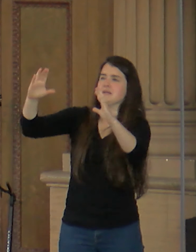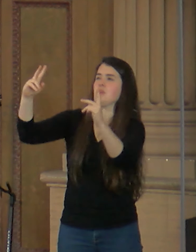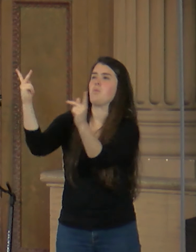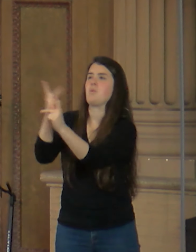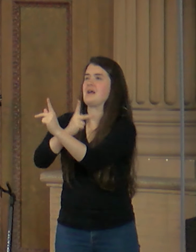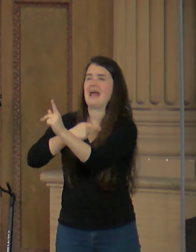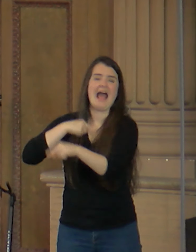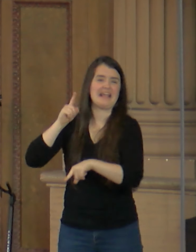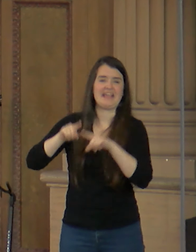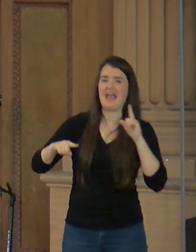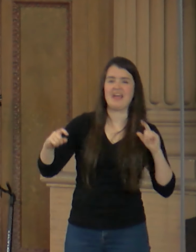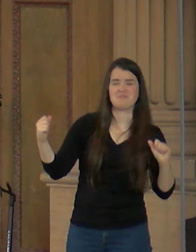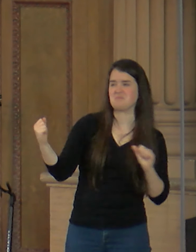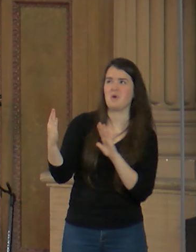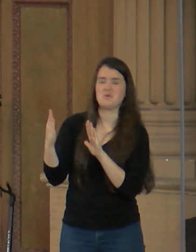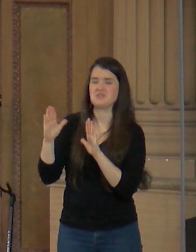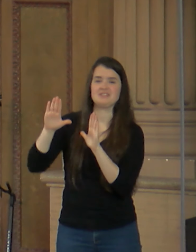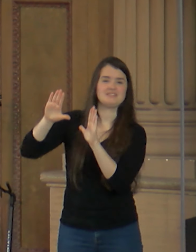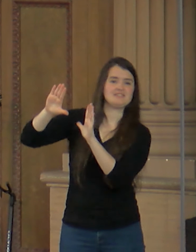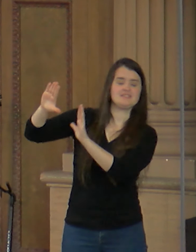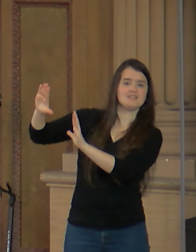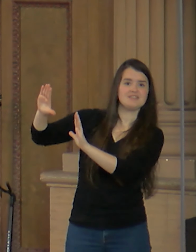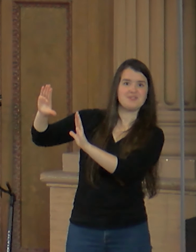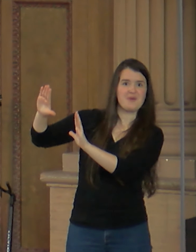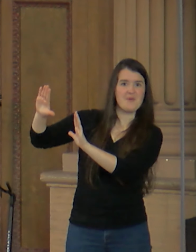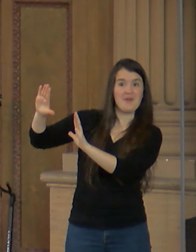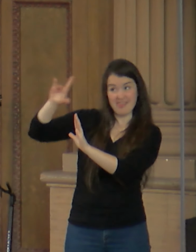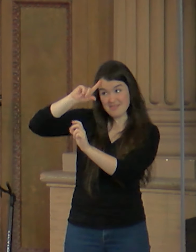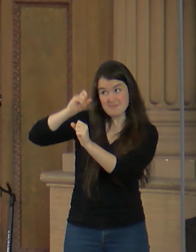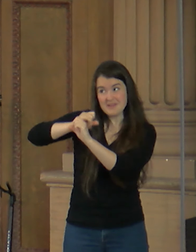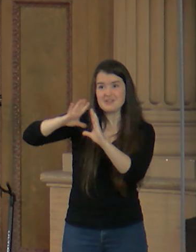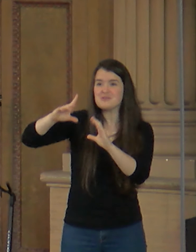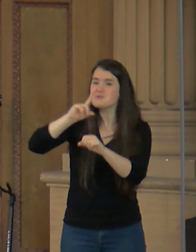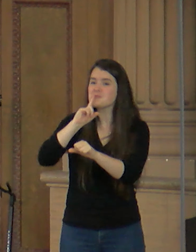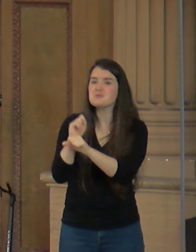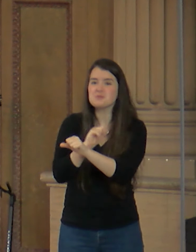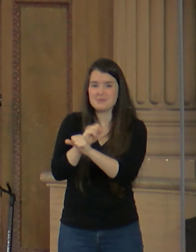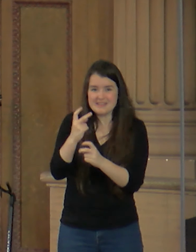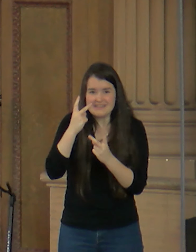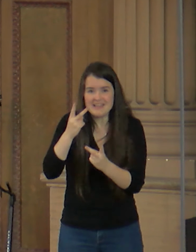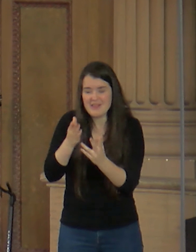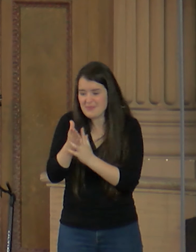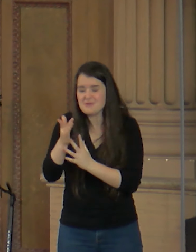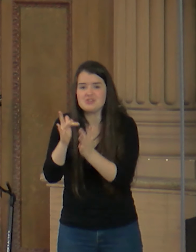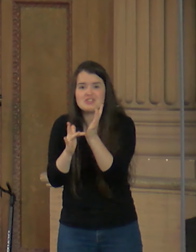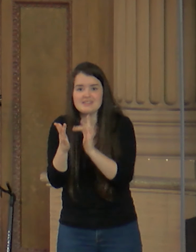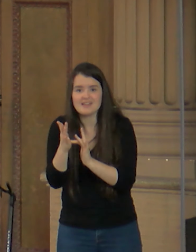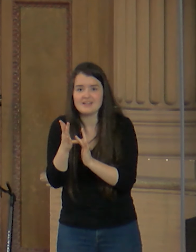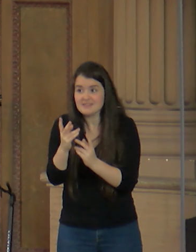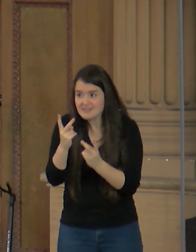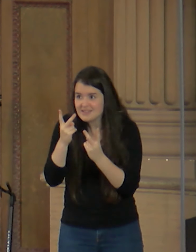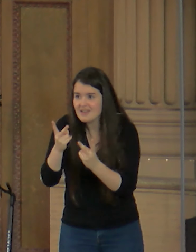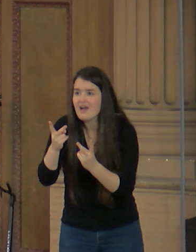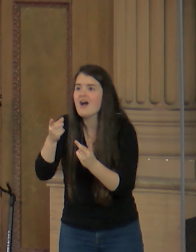The picture of God that's been painted for us is a picture of Jesus. And he's gentle and wants to give us rest for our souls.